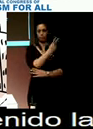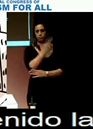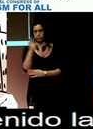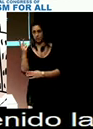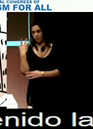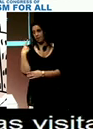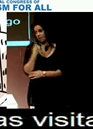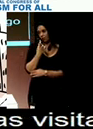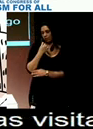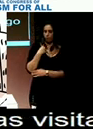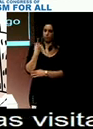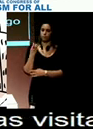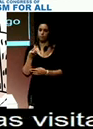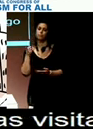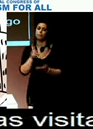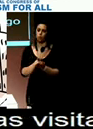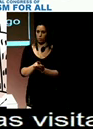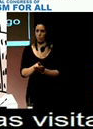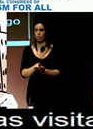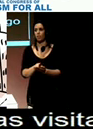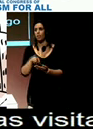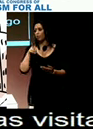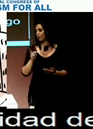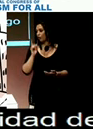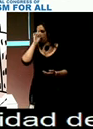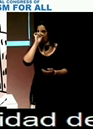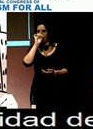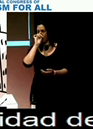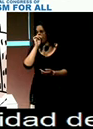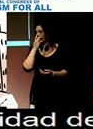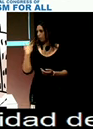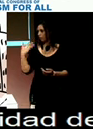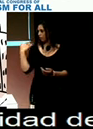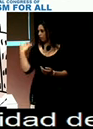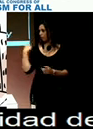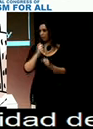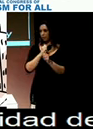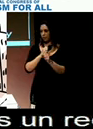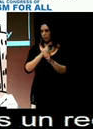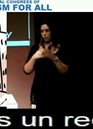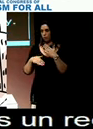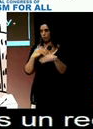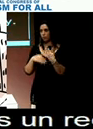have the opportunity to see what you couldn't see yesterday. This is just to remind you.